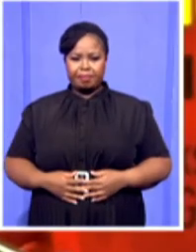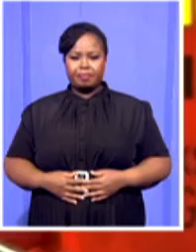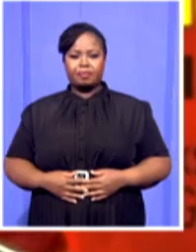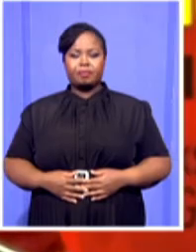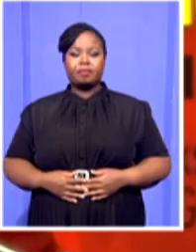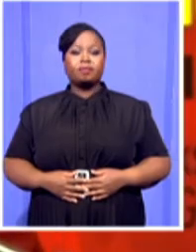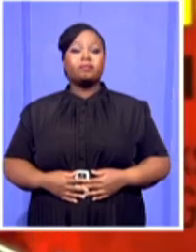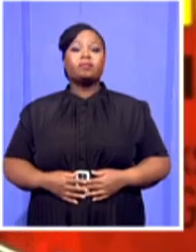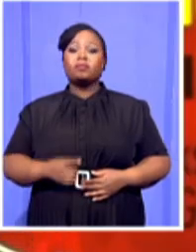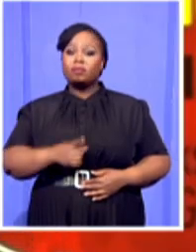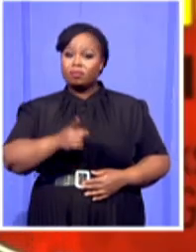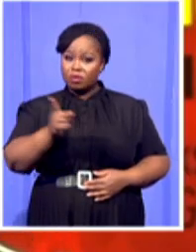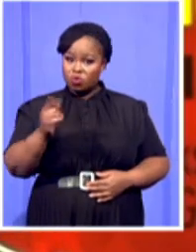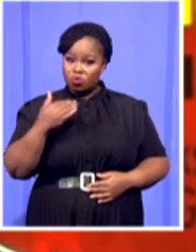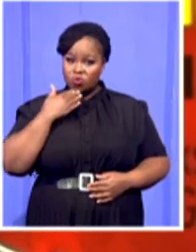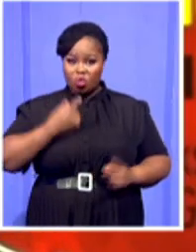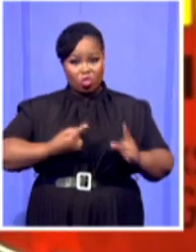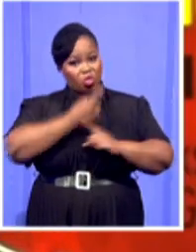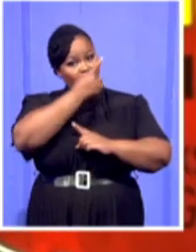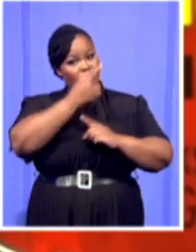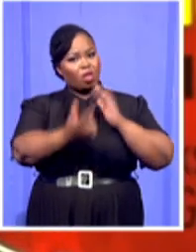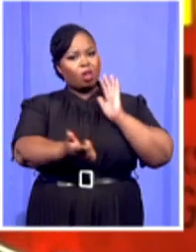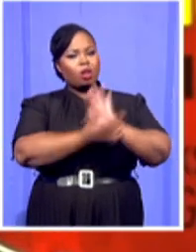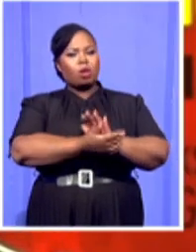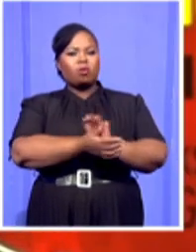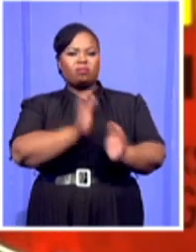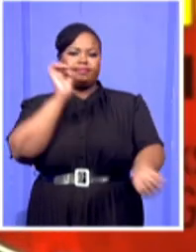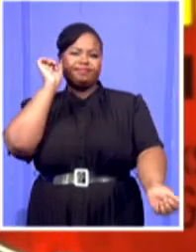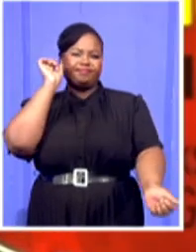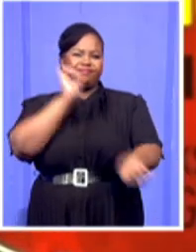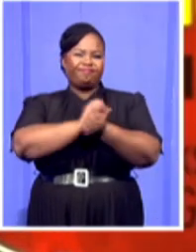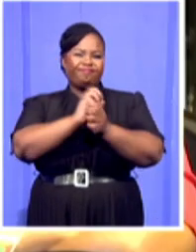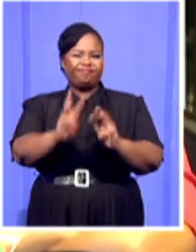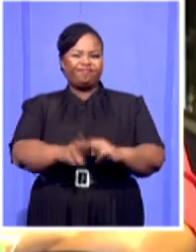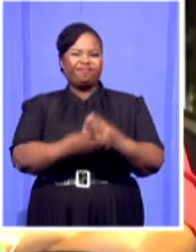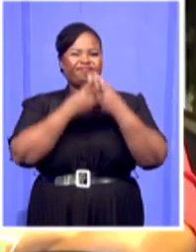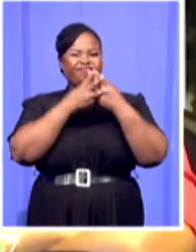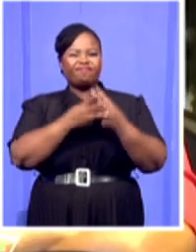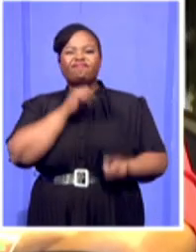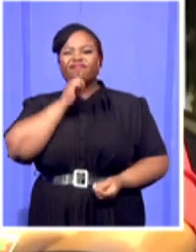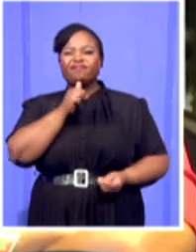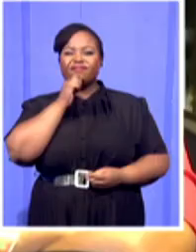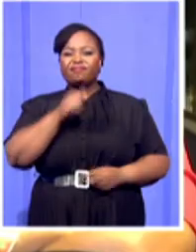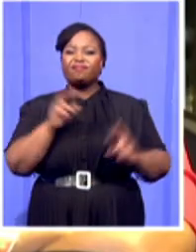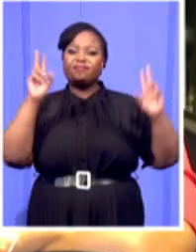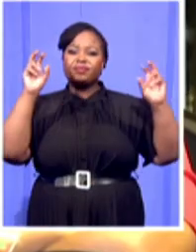Comrades, those who have broken the law must go to prison no matter of their status in life.